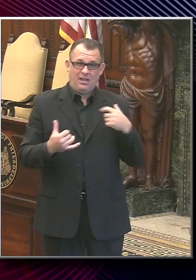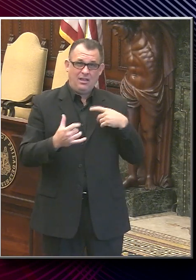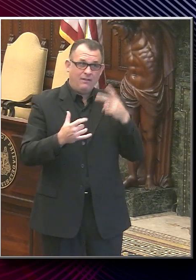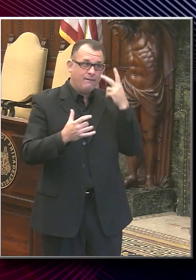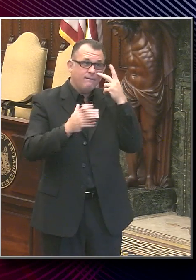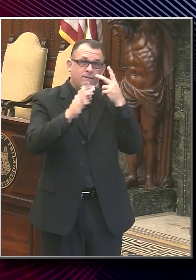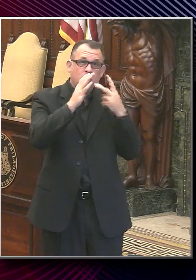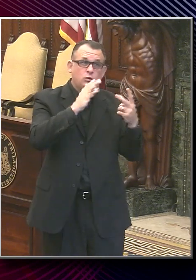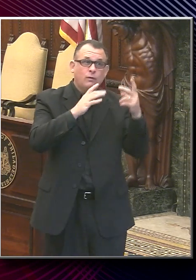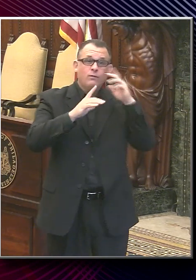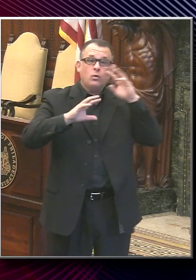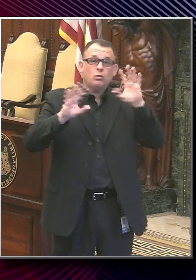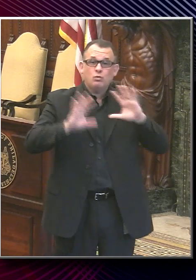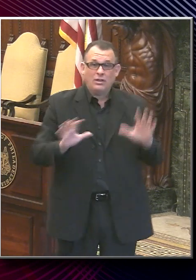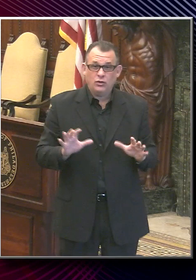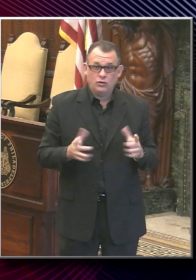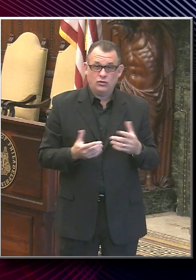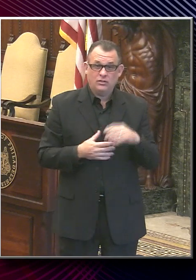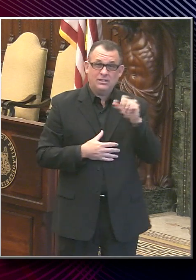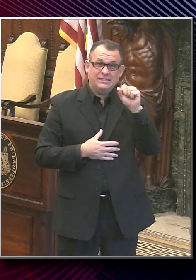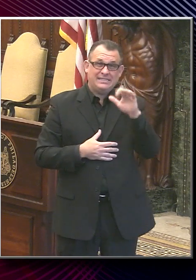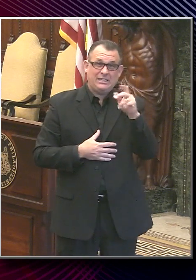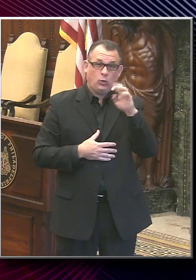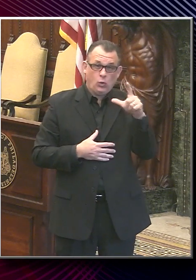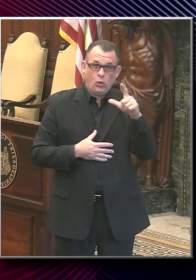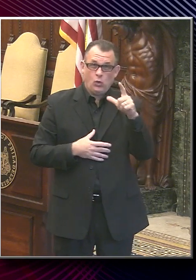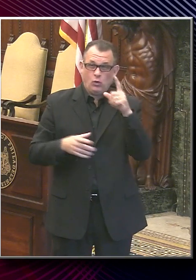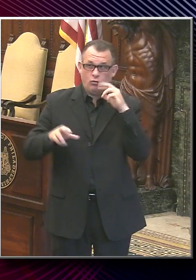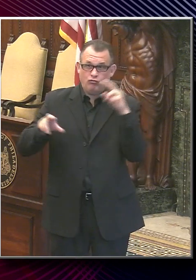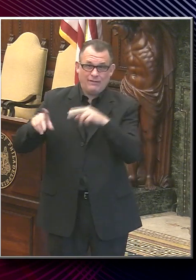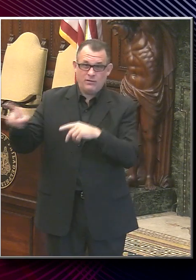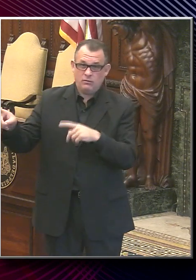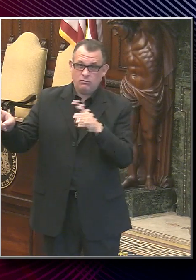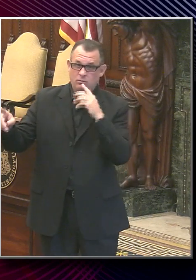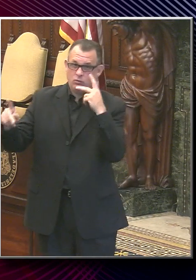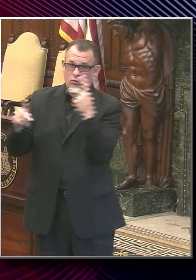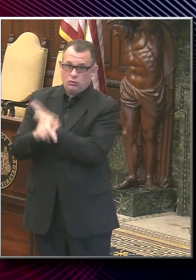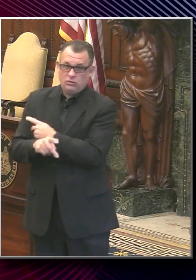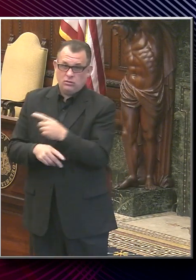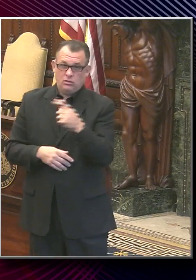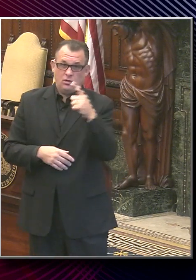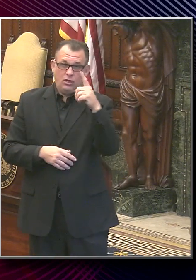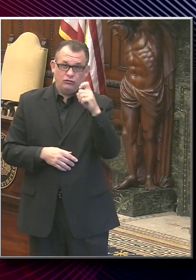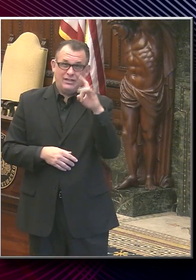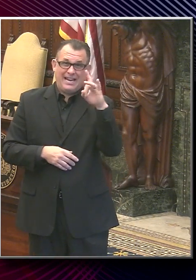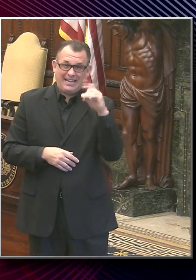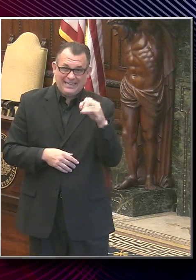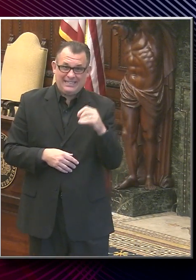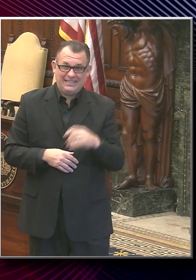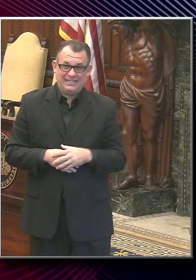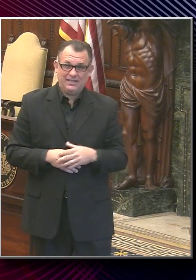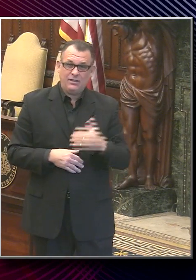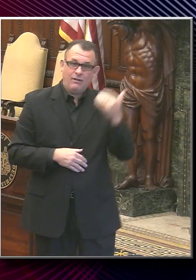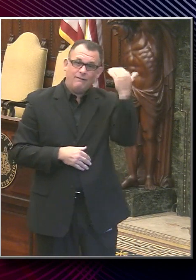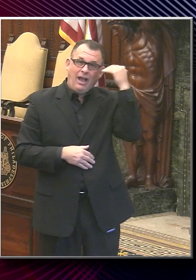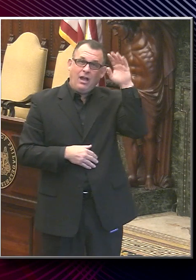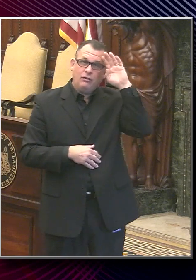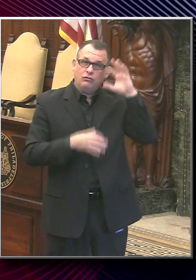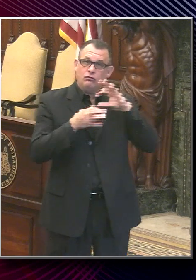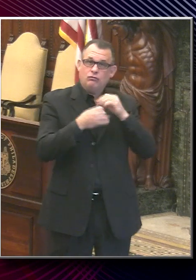So you're going to see a lot more activity. We've already done 180 fire-related incidents this morning, and